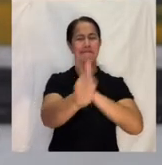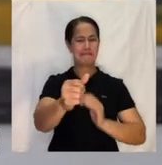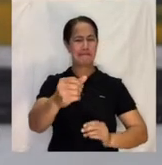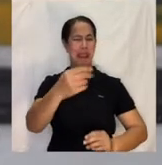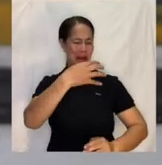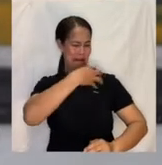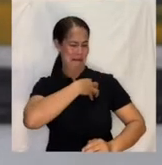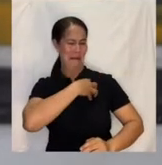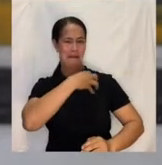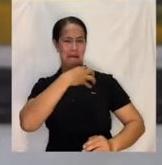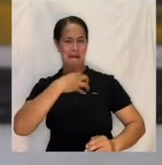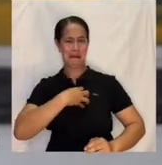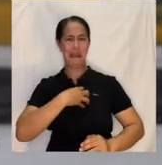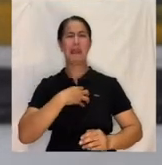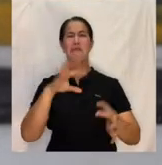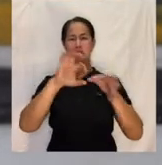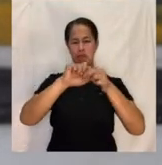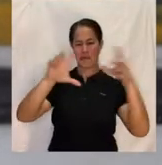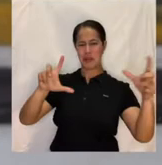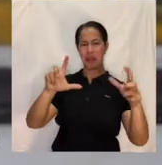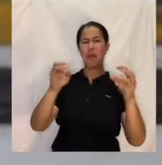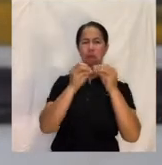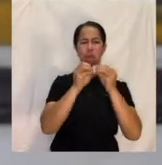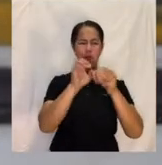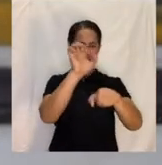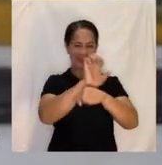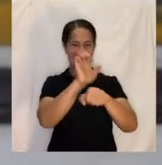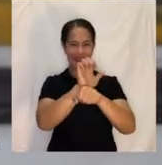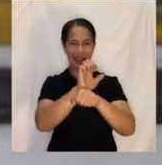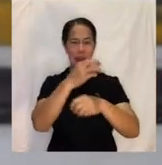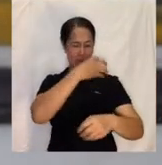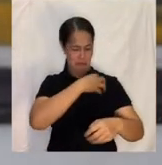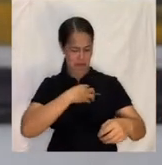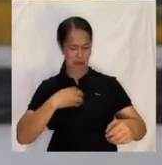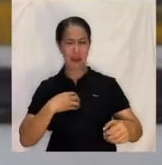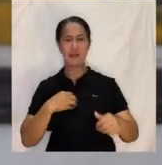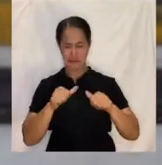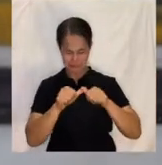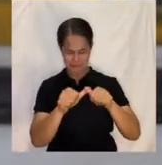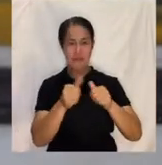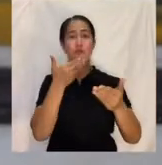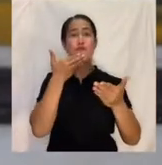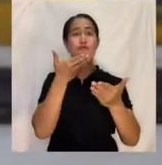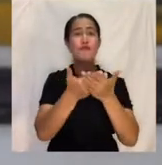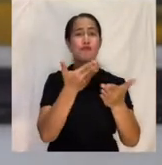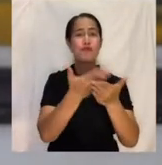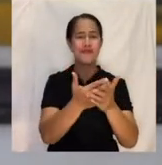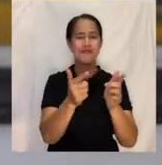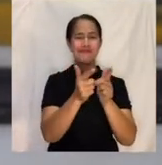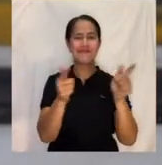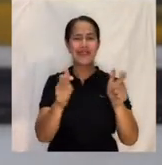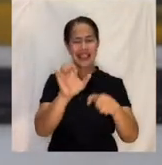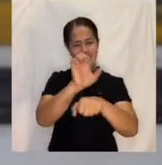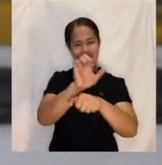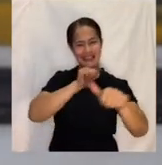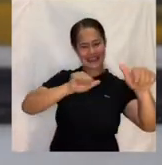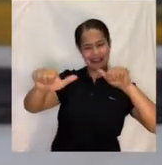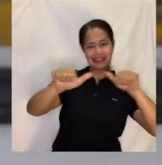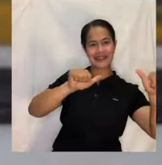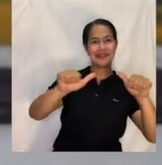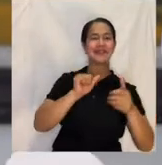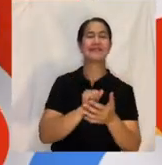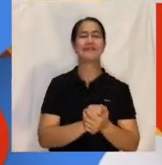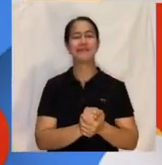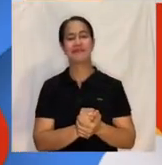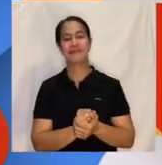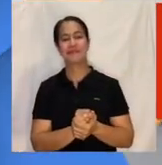Master Badge! You will unlock some more English badges when you keep on doing great in our English activities!